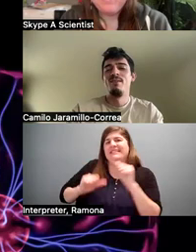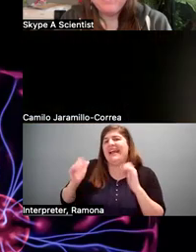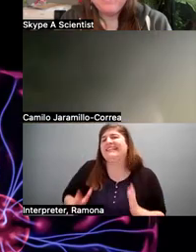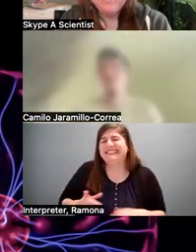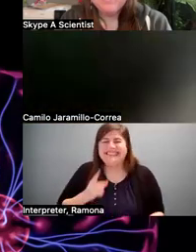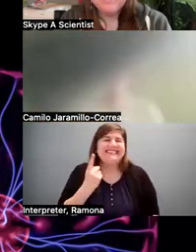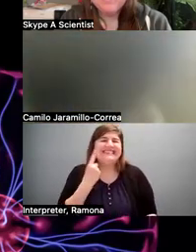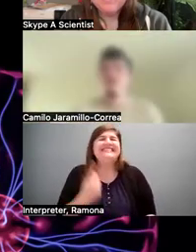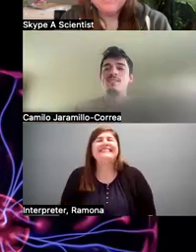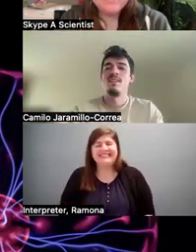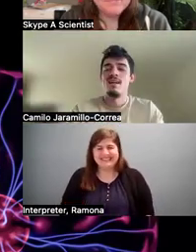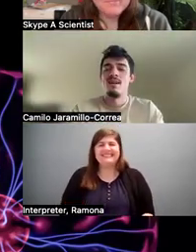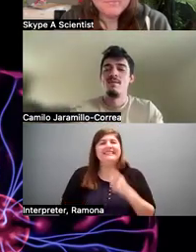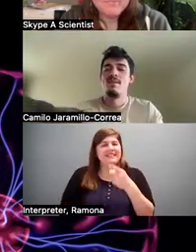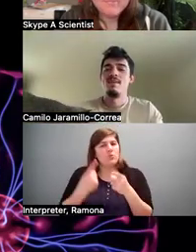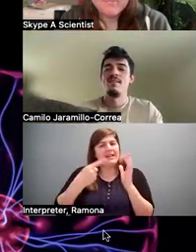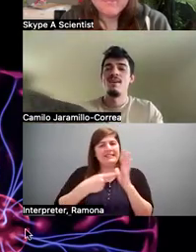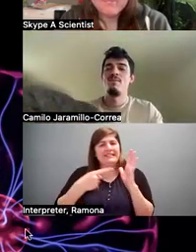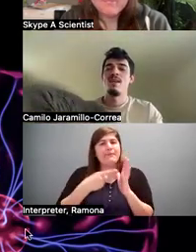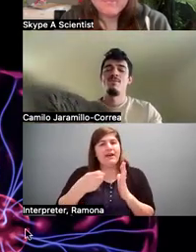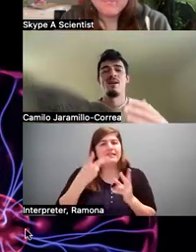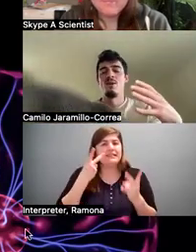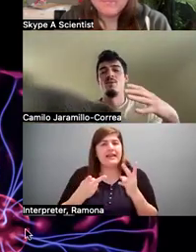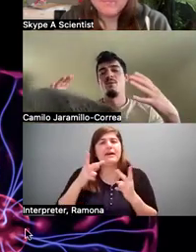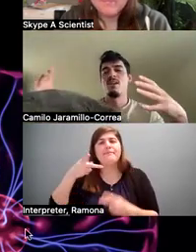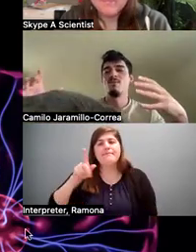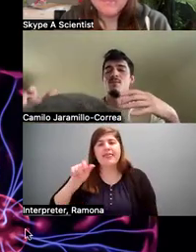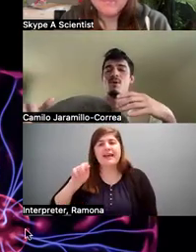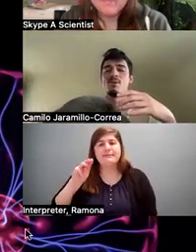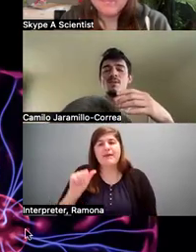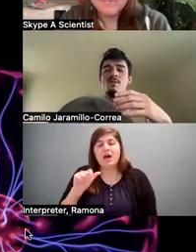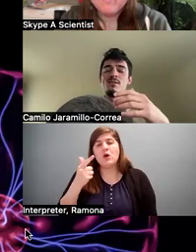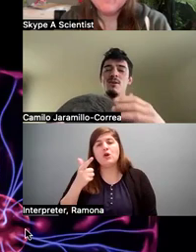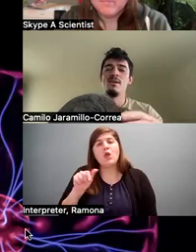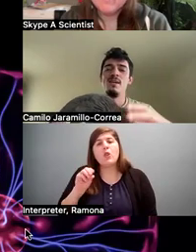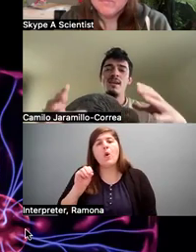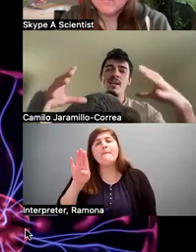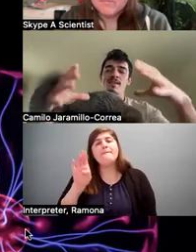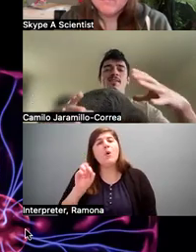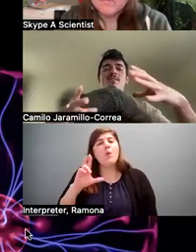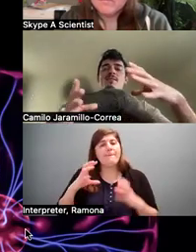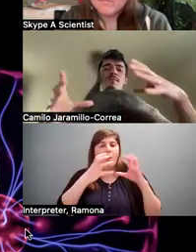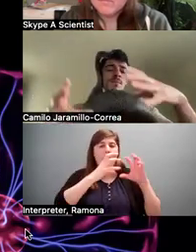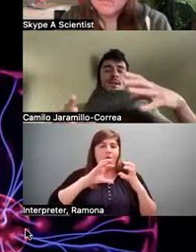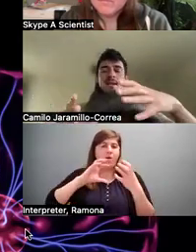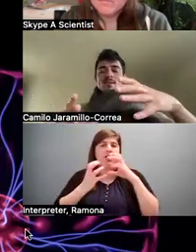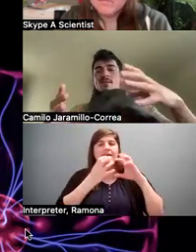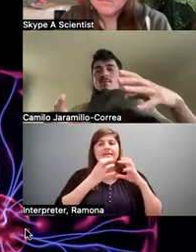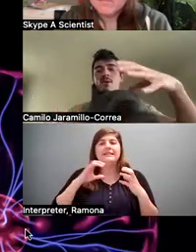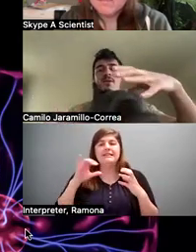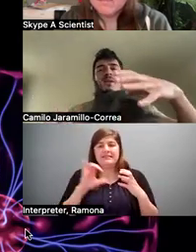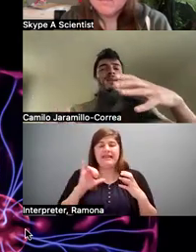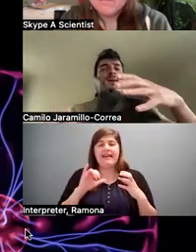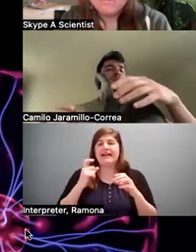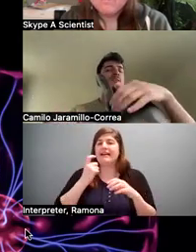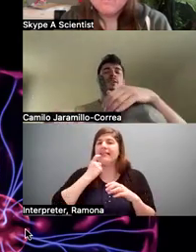here, in case you've seen one of this. This is a plasma globe or plasma ball, sometimes it's called. It's like this glass